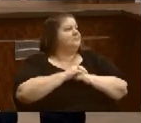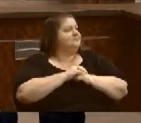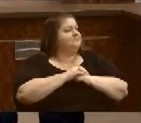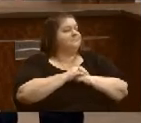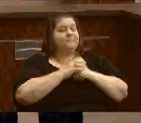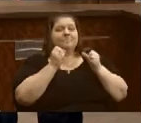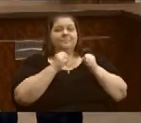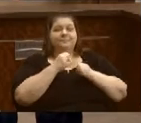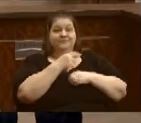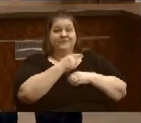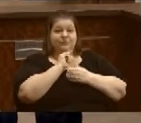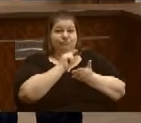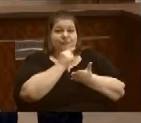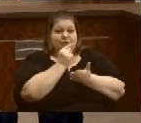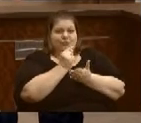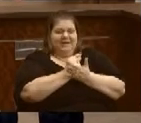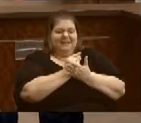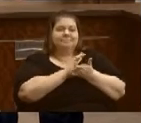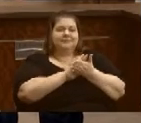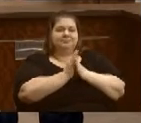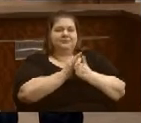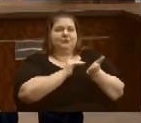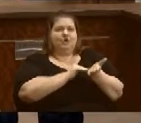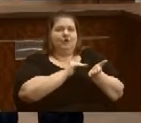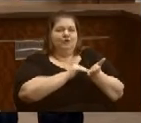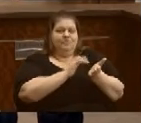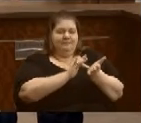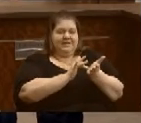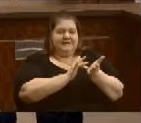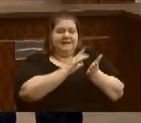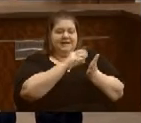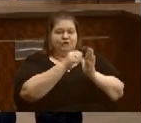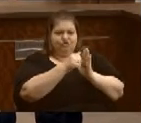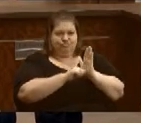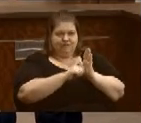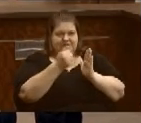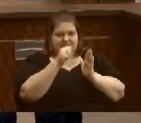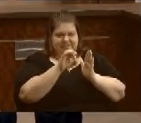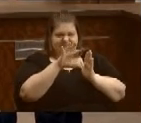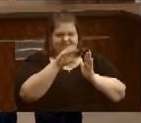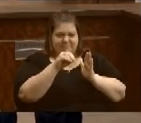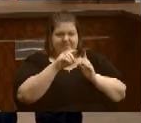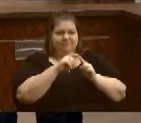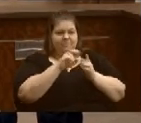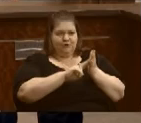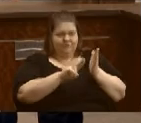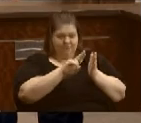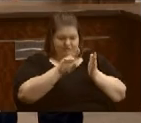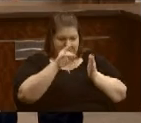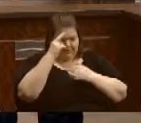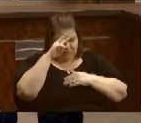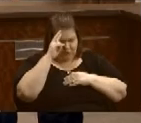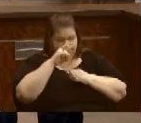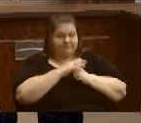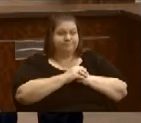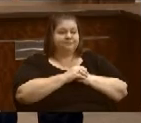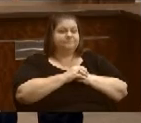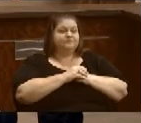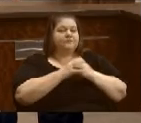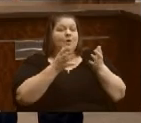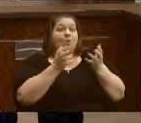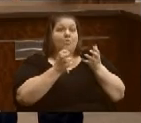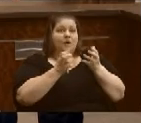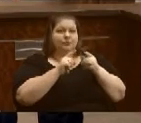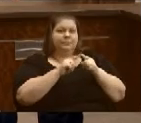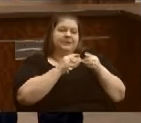You graduate as a doctor of medicine and surgery in 1950 from the University of Mexico. Let's bring him up here. You wanted to be a